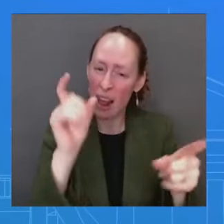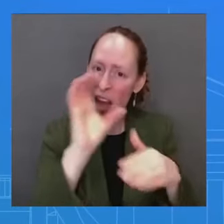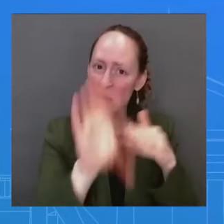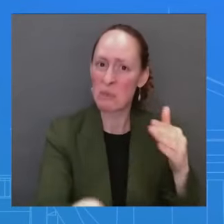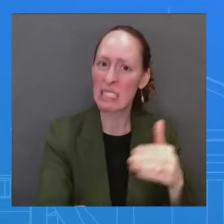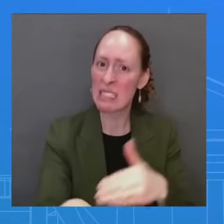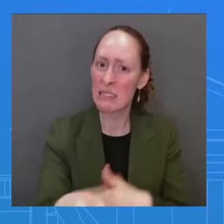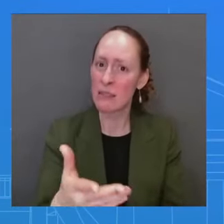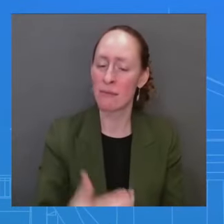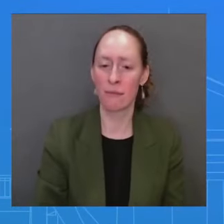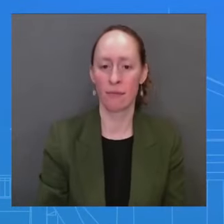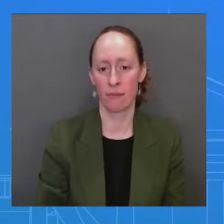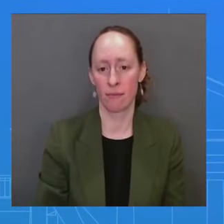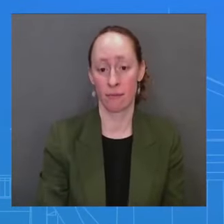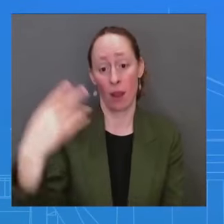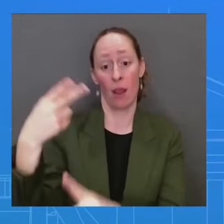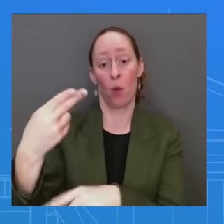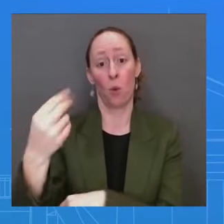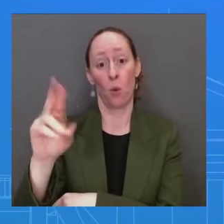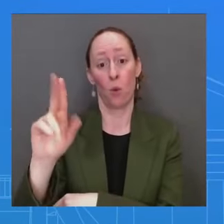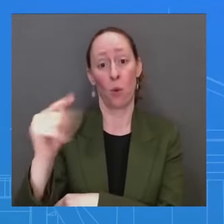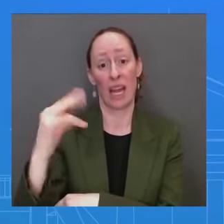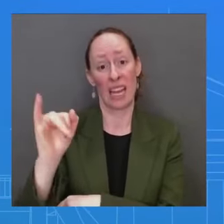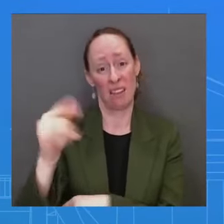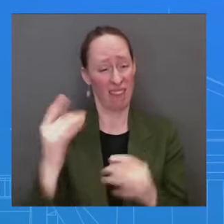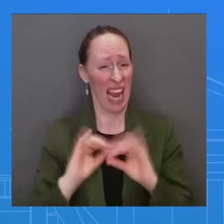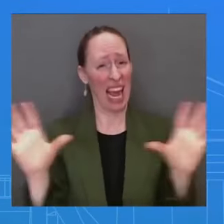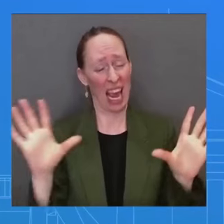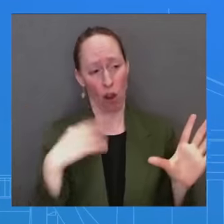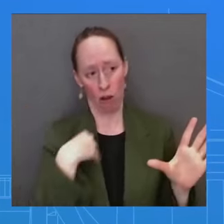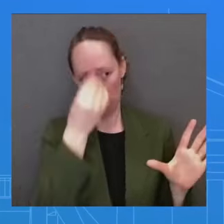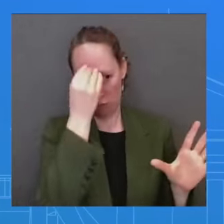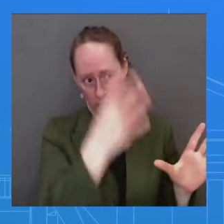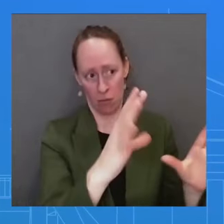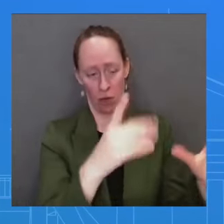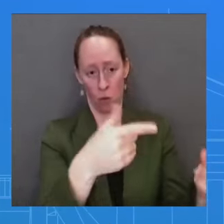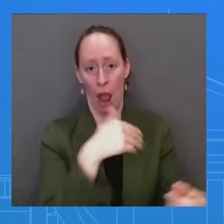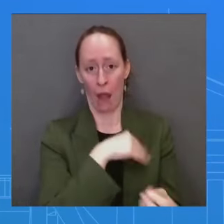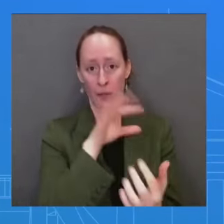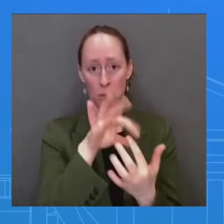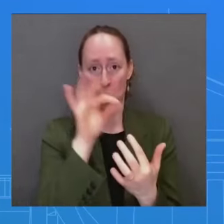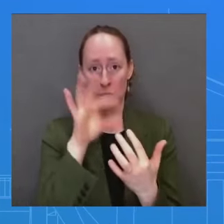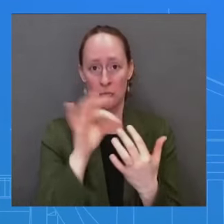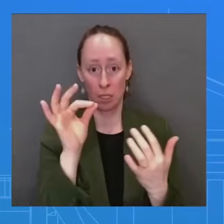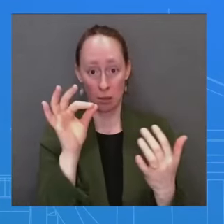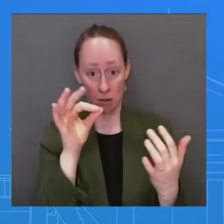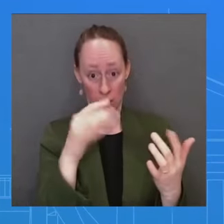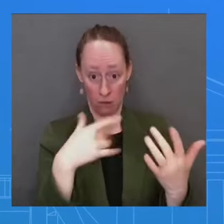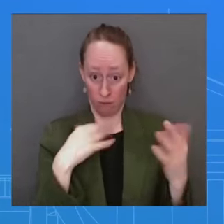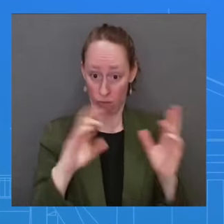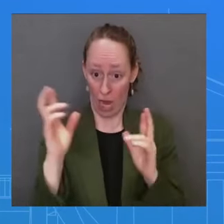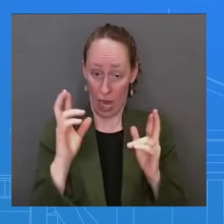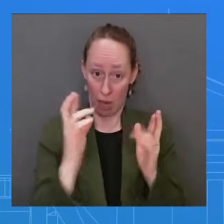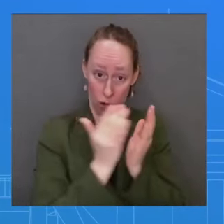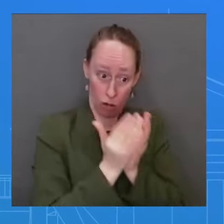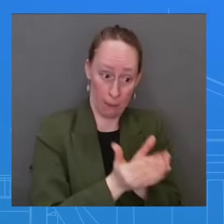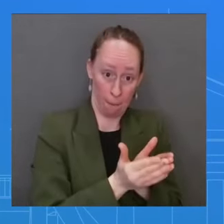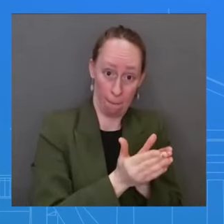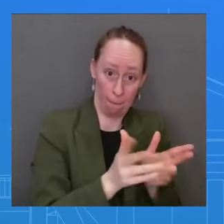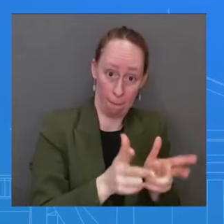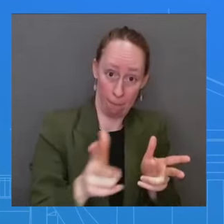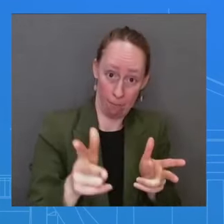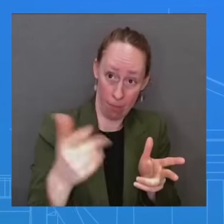We warned them. We put ships in the Red Sea. They've got a choice to make. And the right choice is to stop these